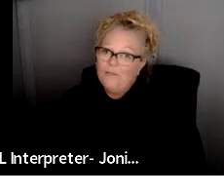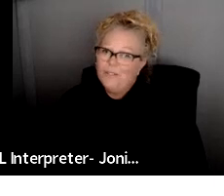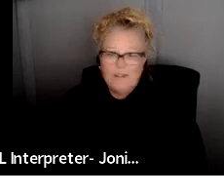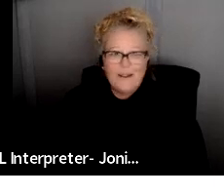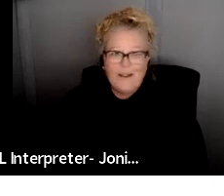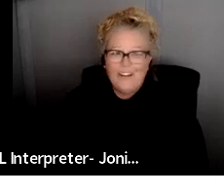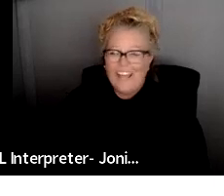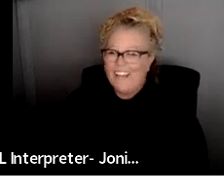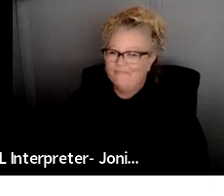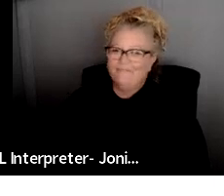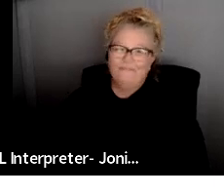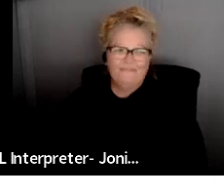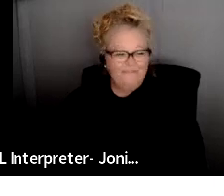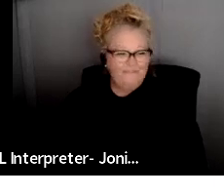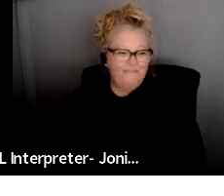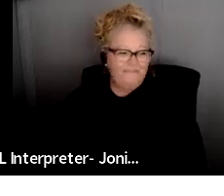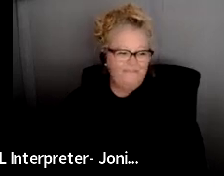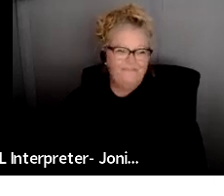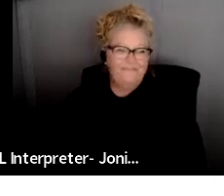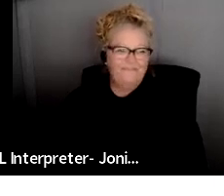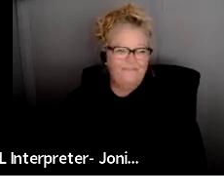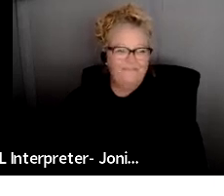Now I will turn it back over to Katie.